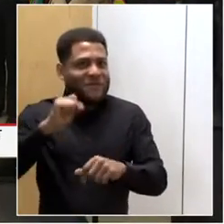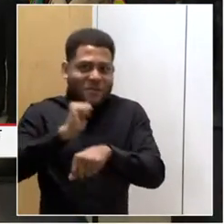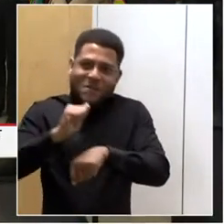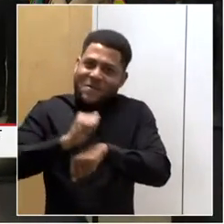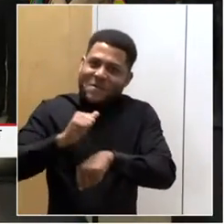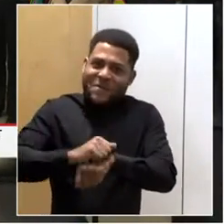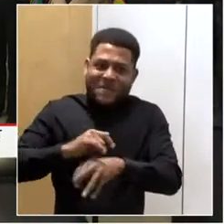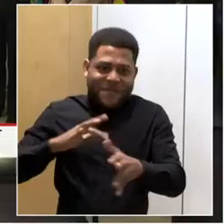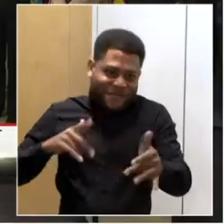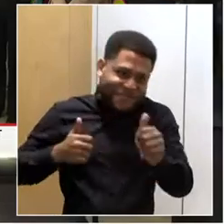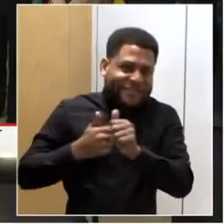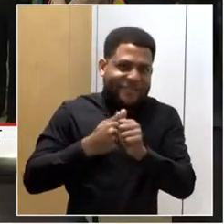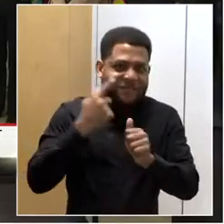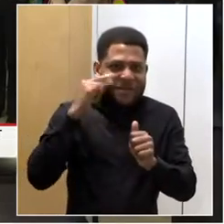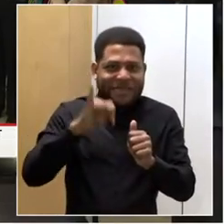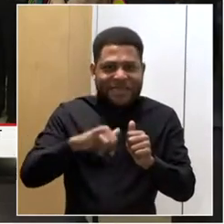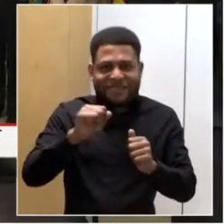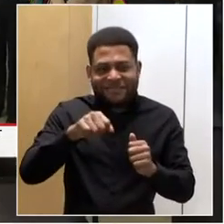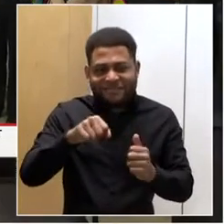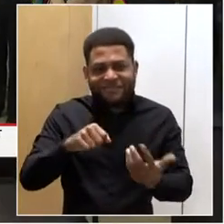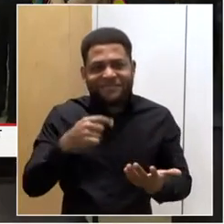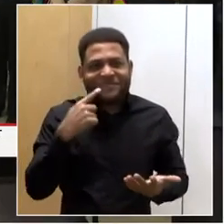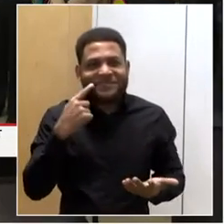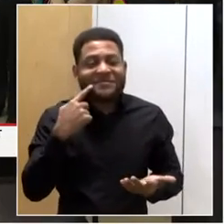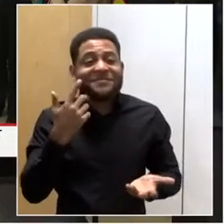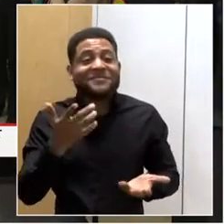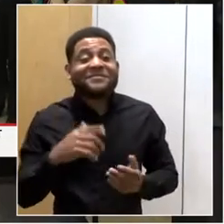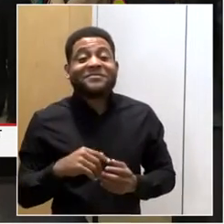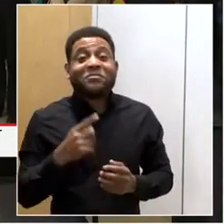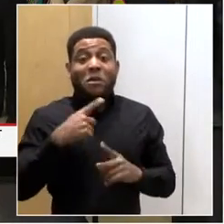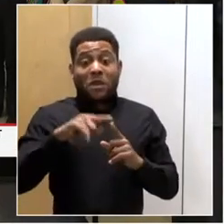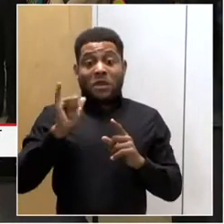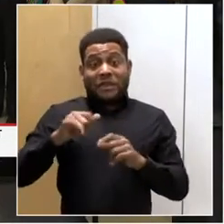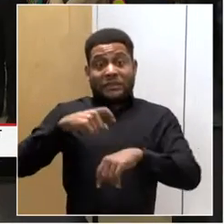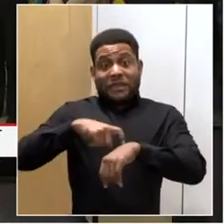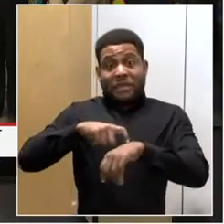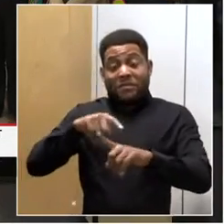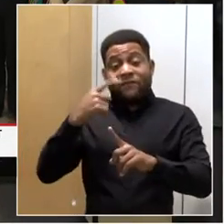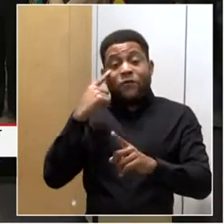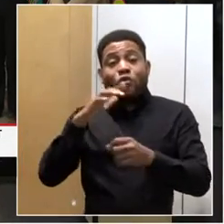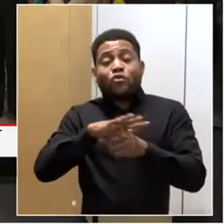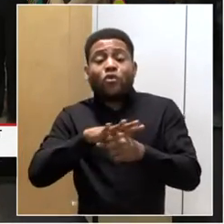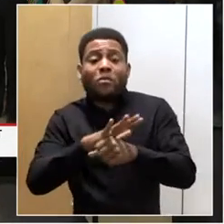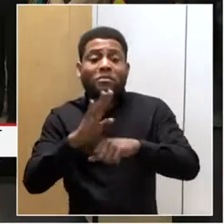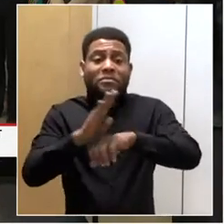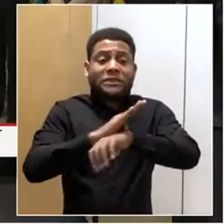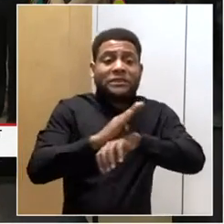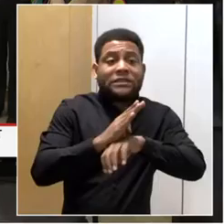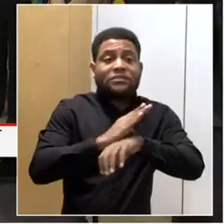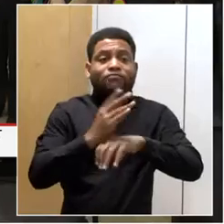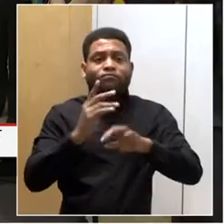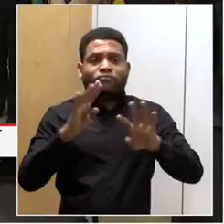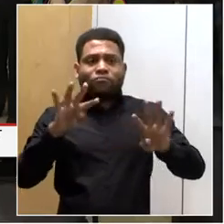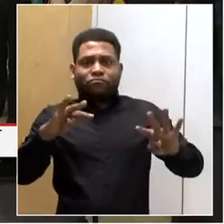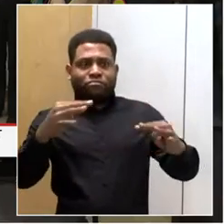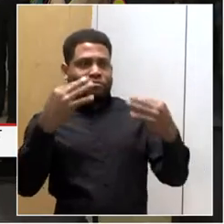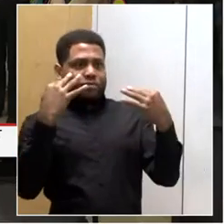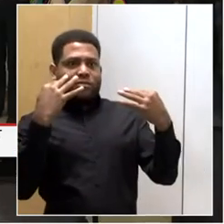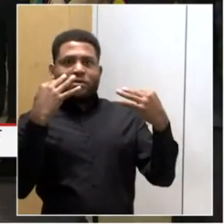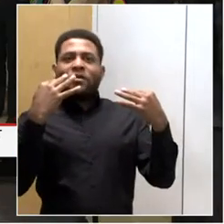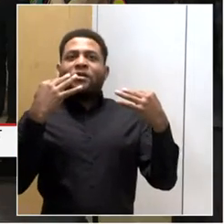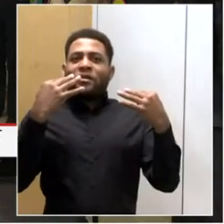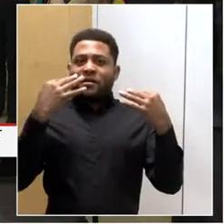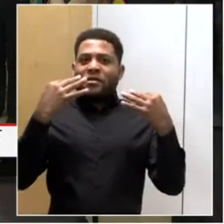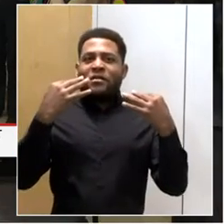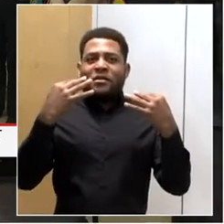But that is a time where local businesses can have a front door and be on the front stage, and they need to do that in our retail